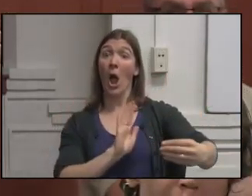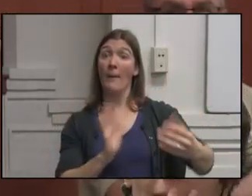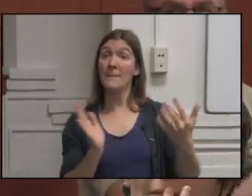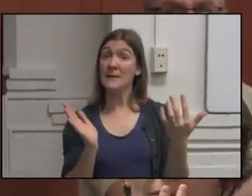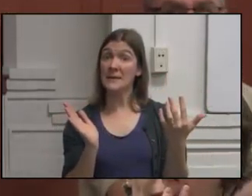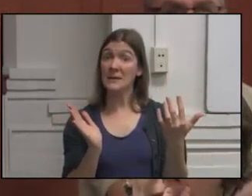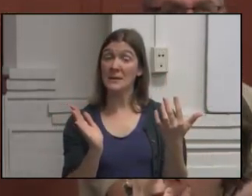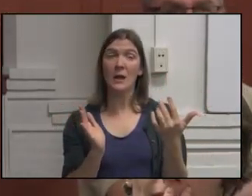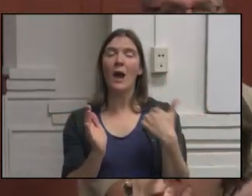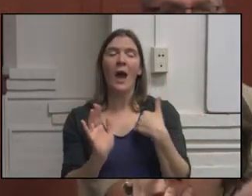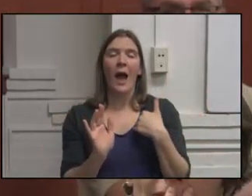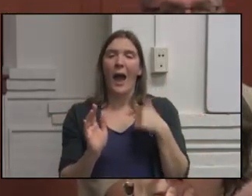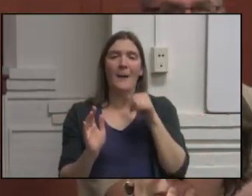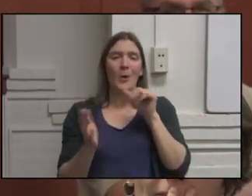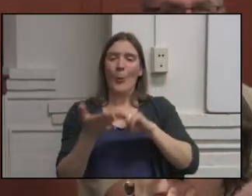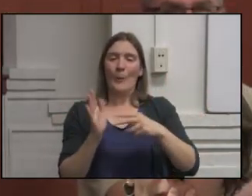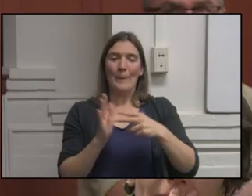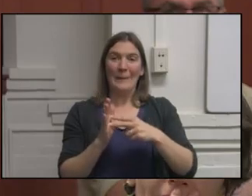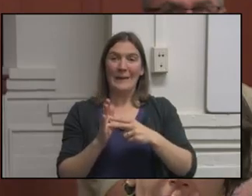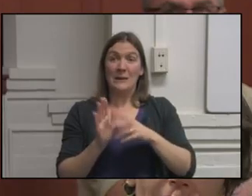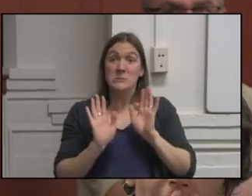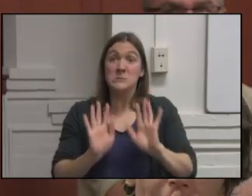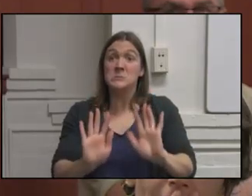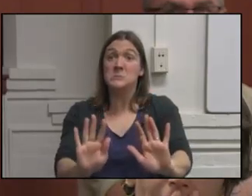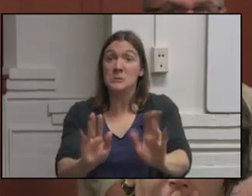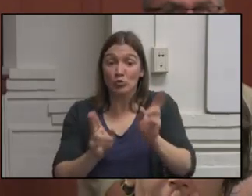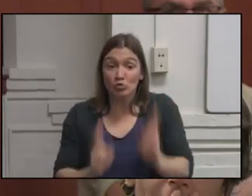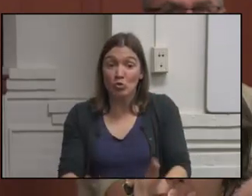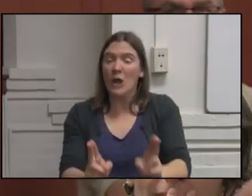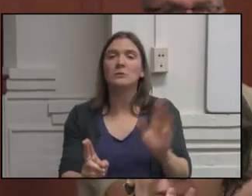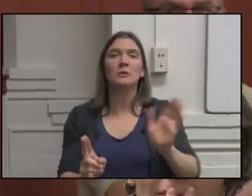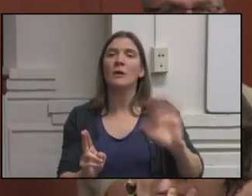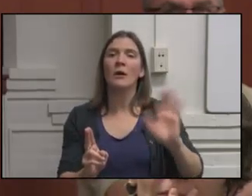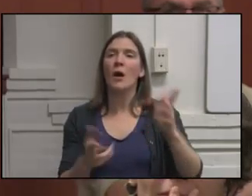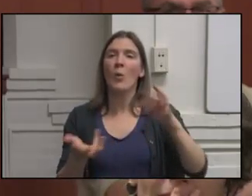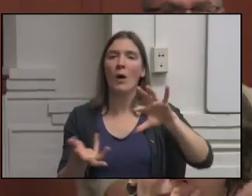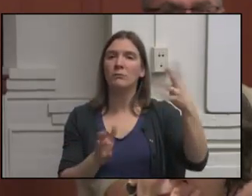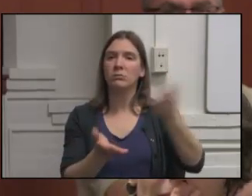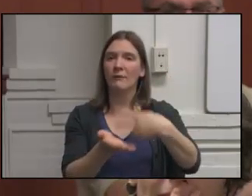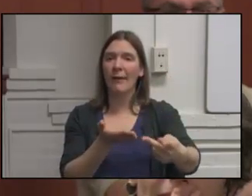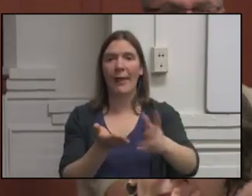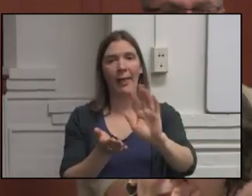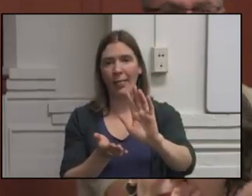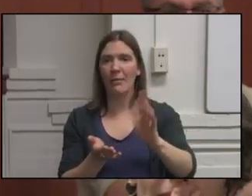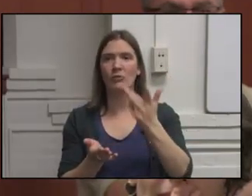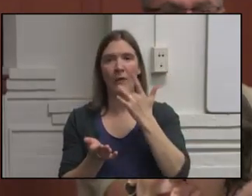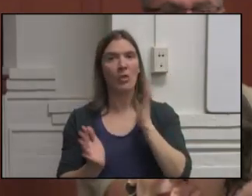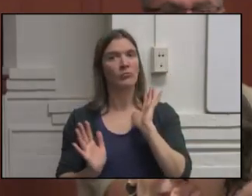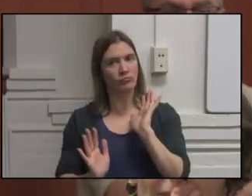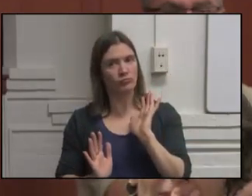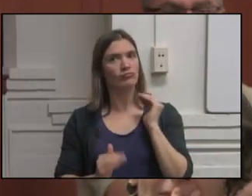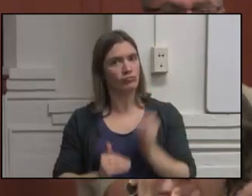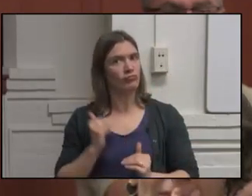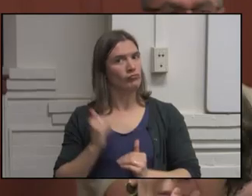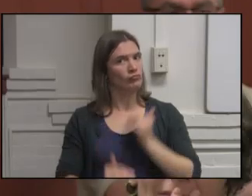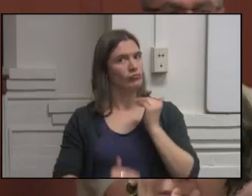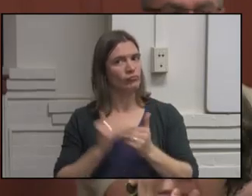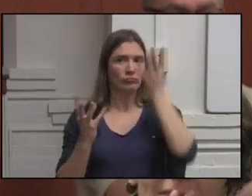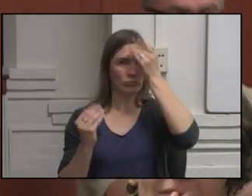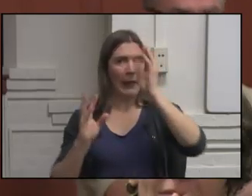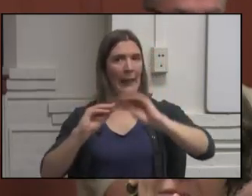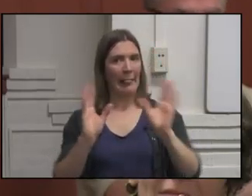am not encouraging doing anything in a way that's going to be that isn't going to be well thought